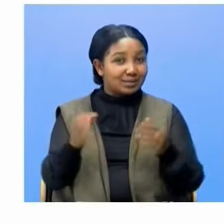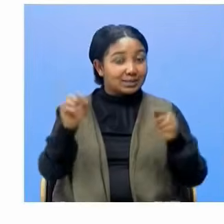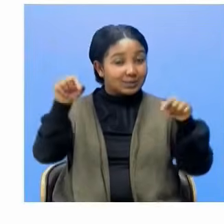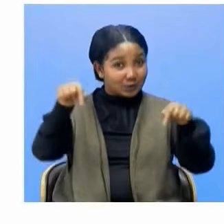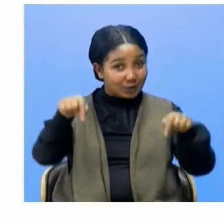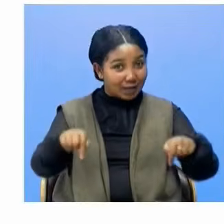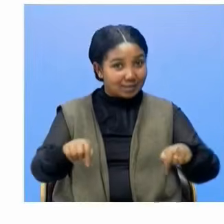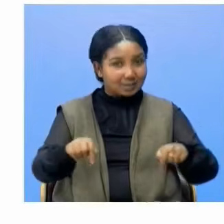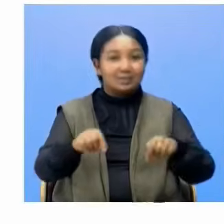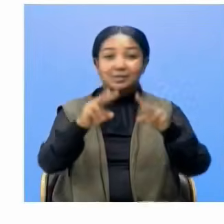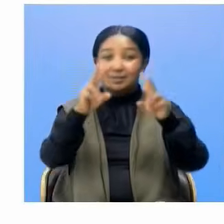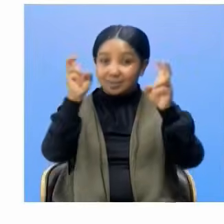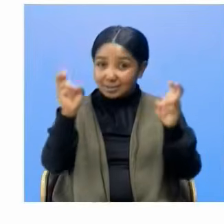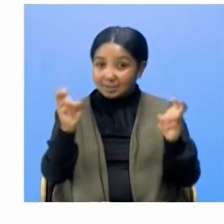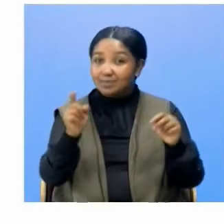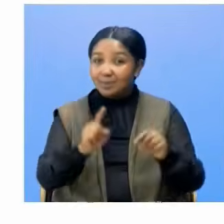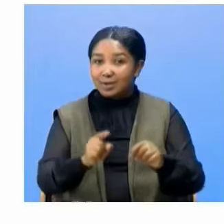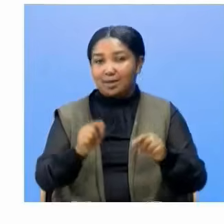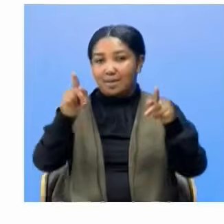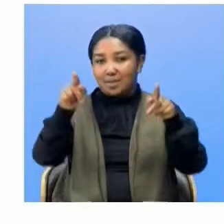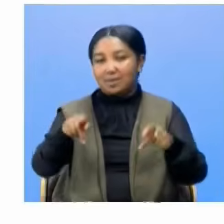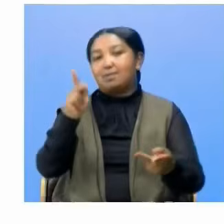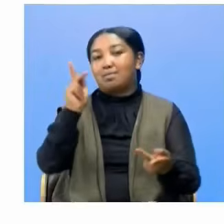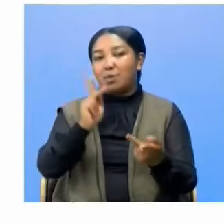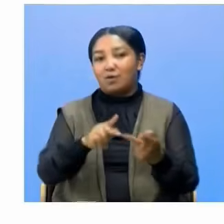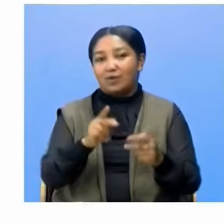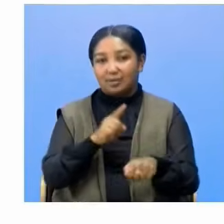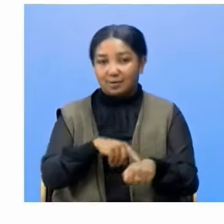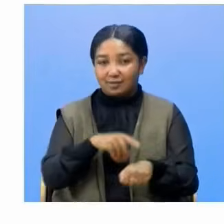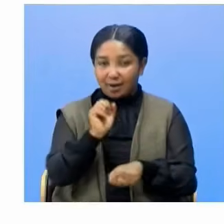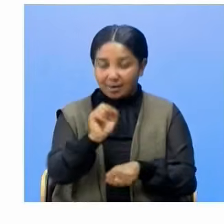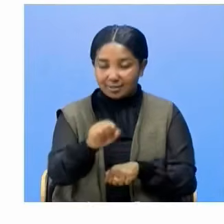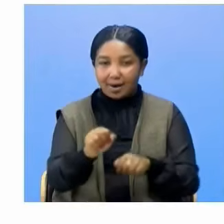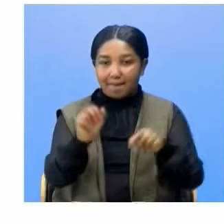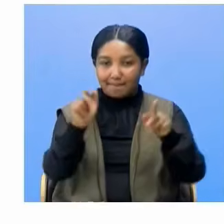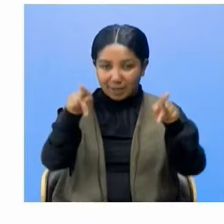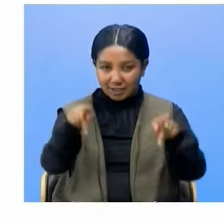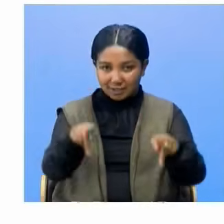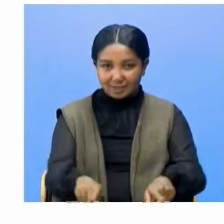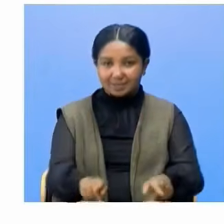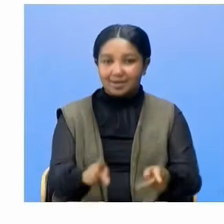today's lesson is the present perfect, present